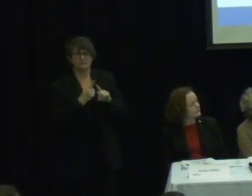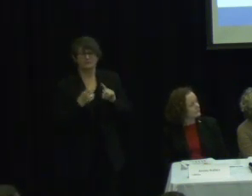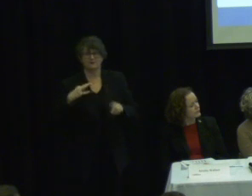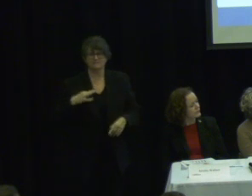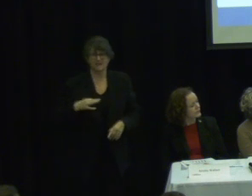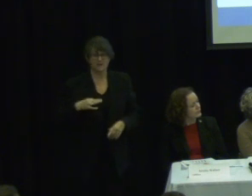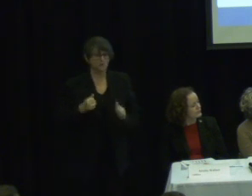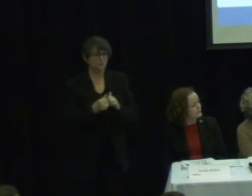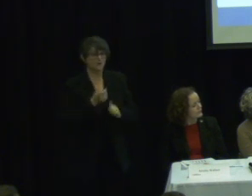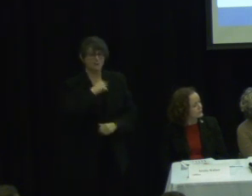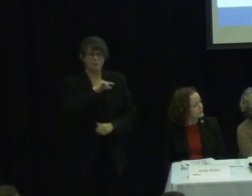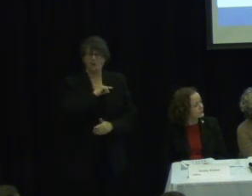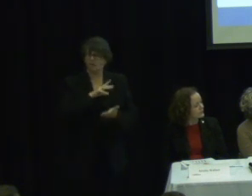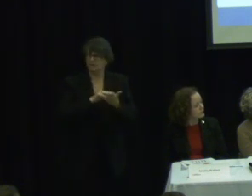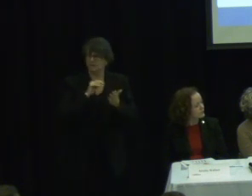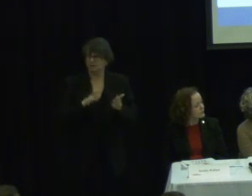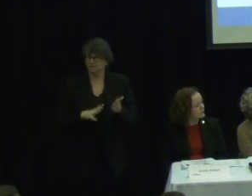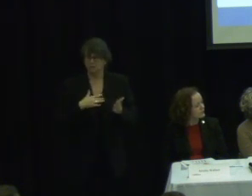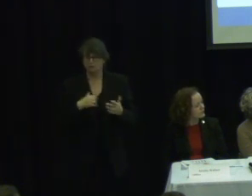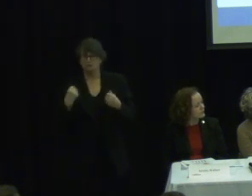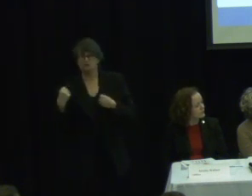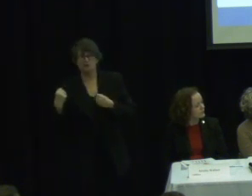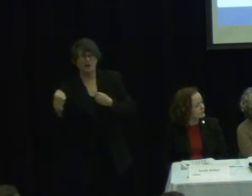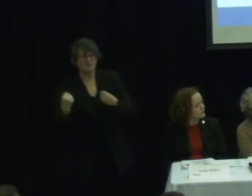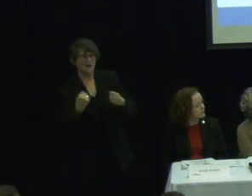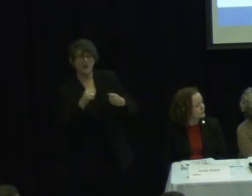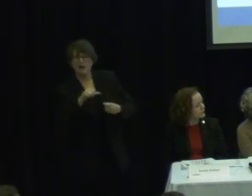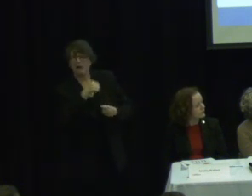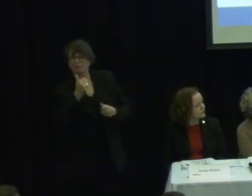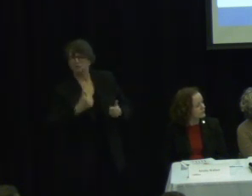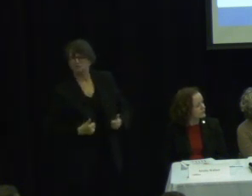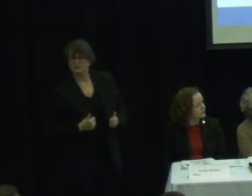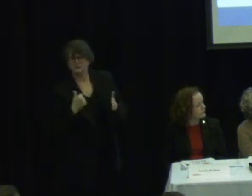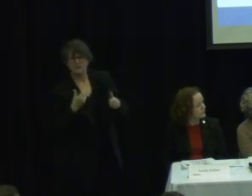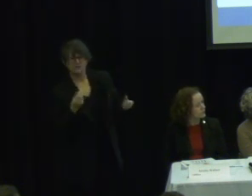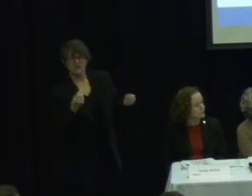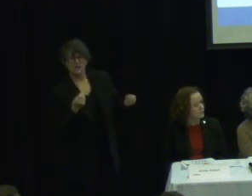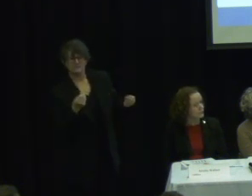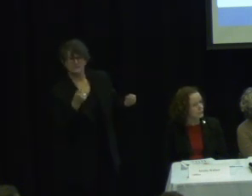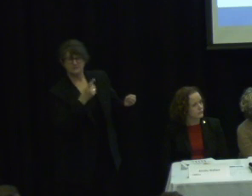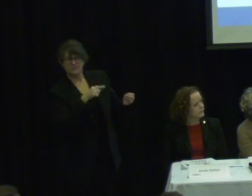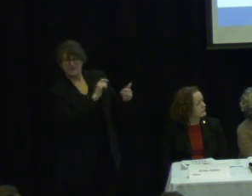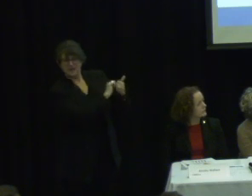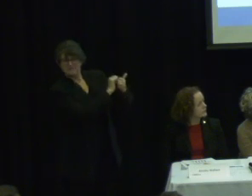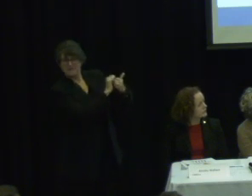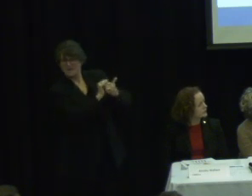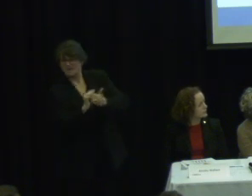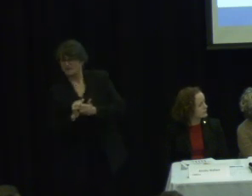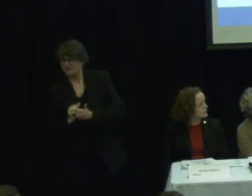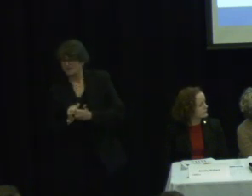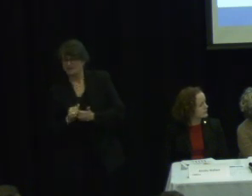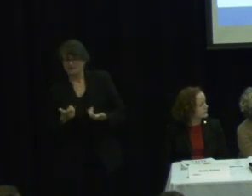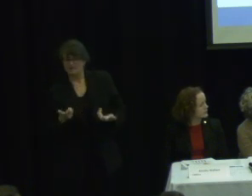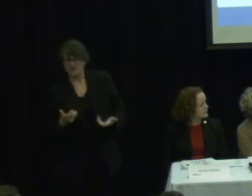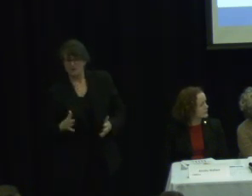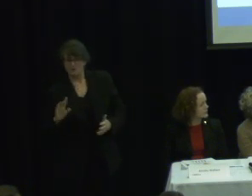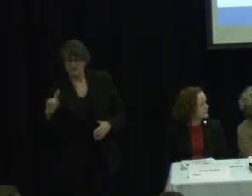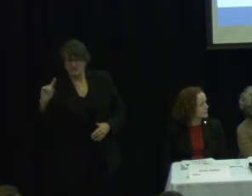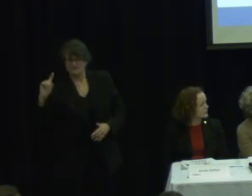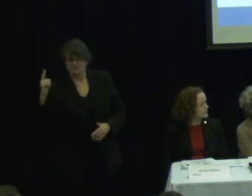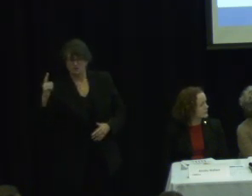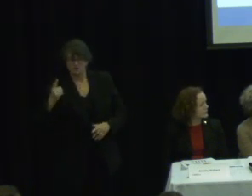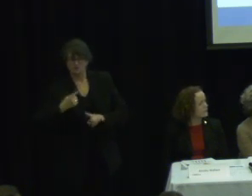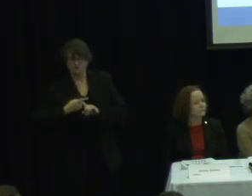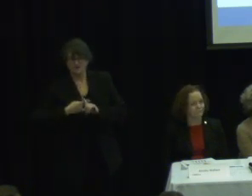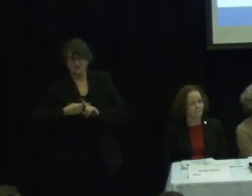students who are driving by other residential campuses also competing for them, and they're not really interested in finding their first rental apartment at 17 or 18